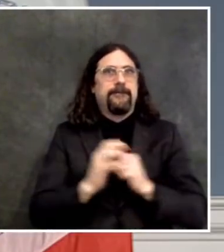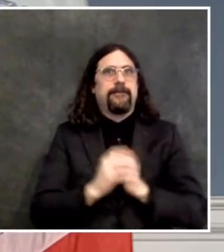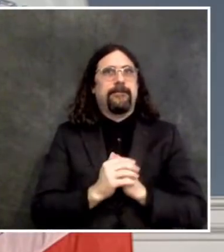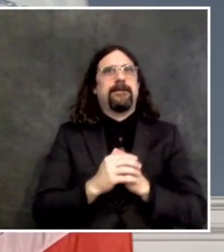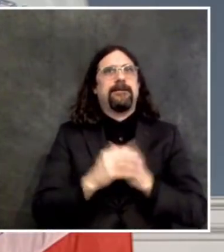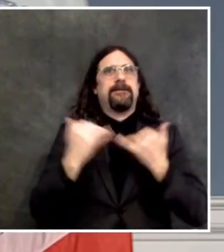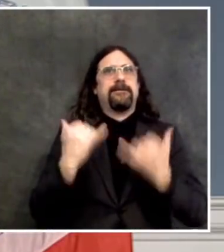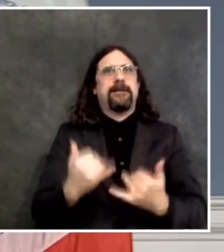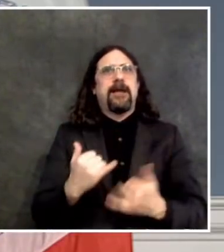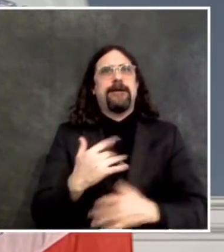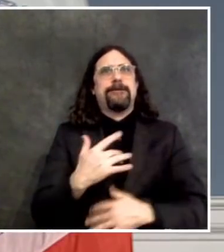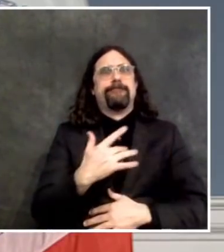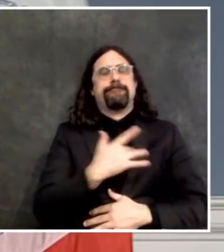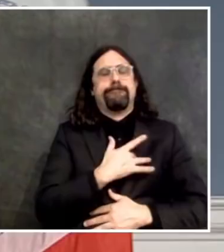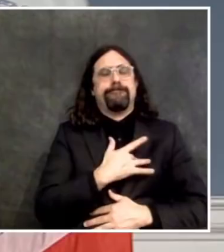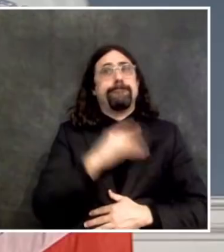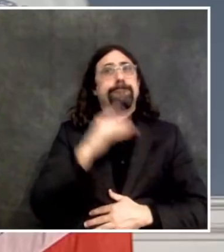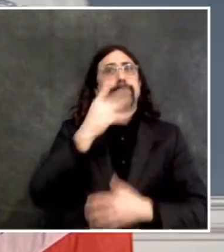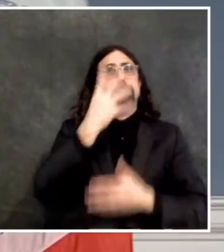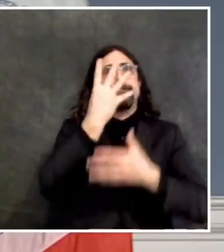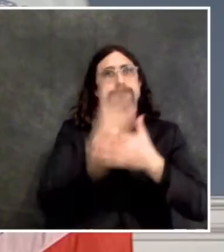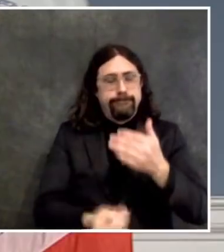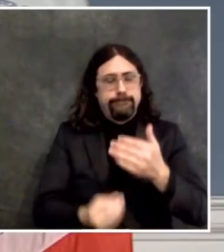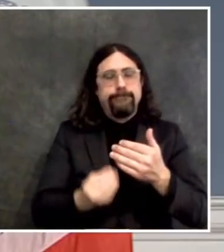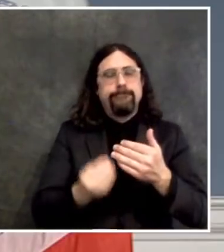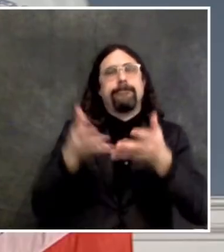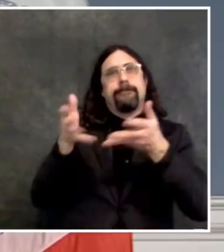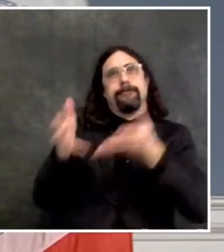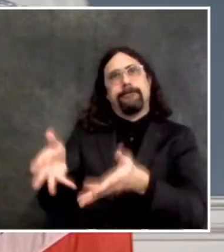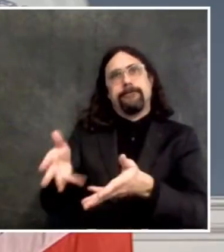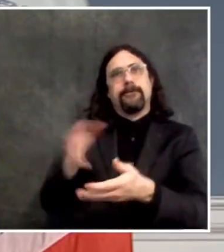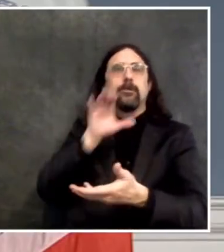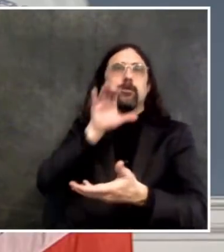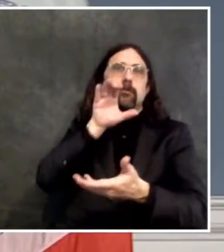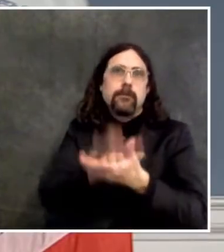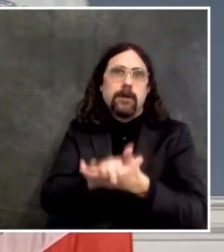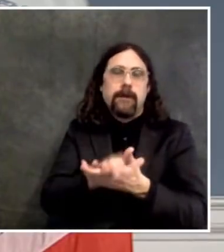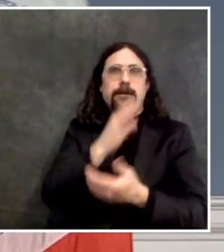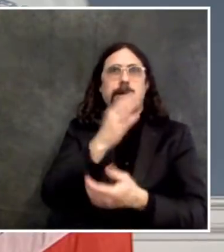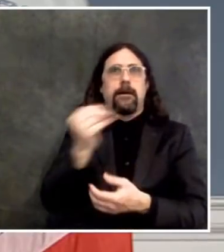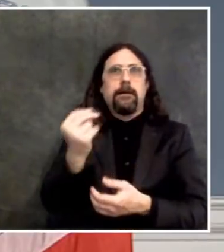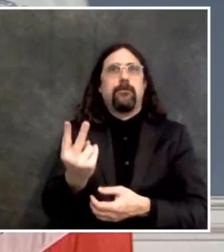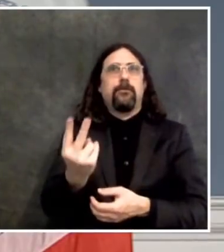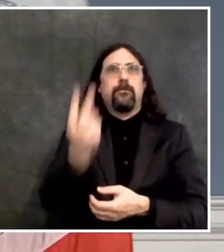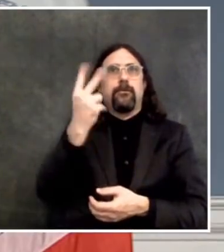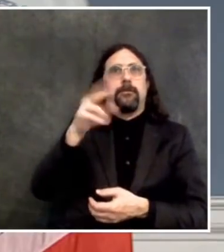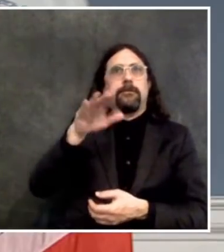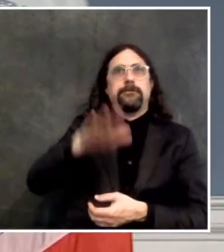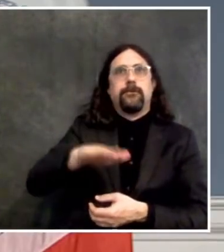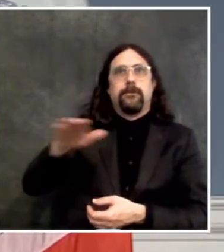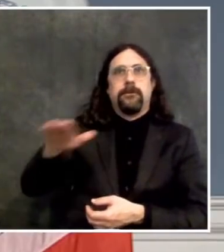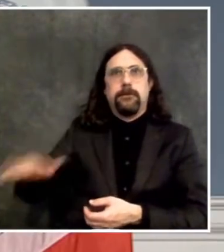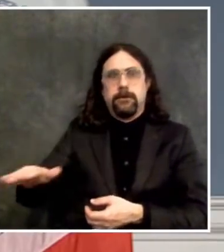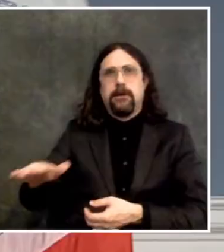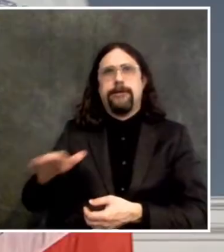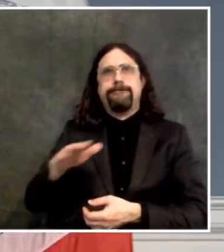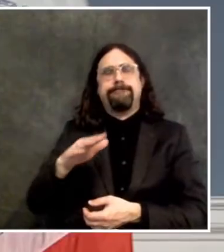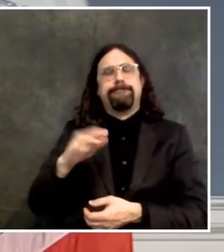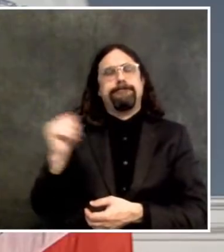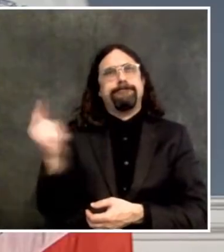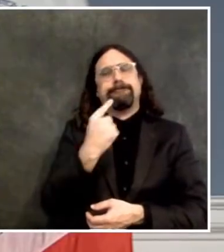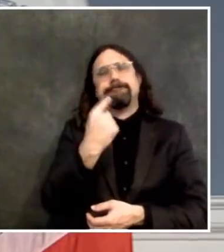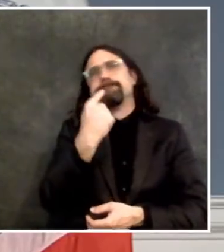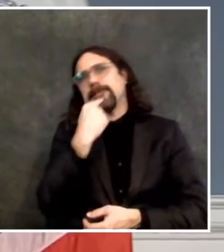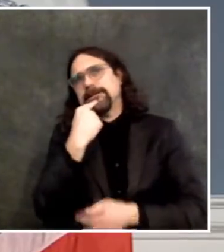man. And every New Yorker right now, we all have a story. We all know someone who we've lost or someone who's sick. Pretty